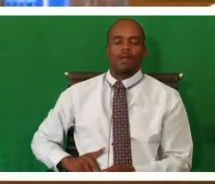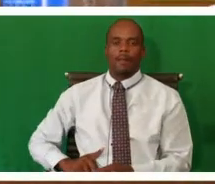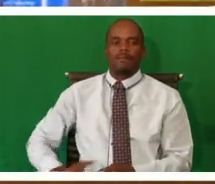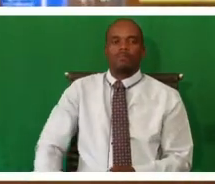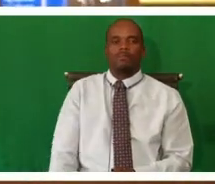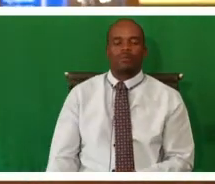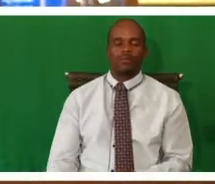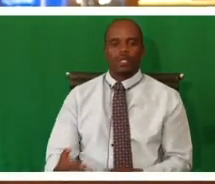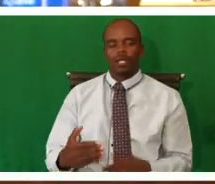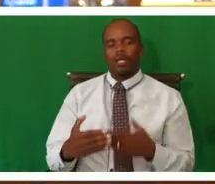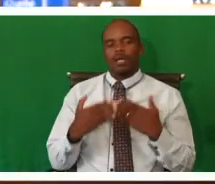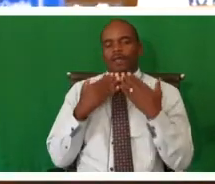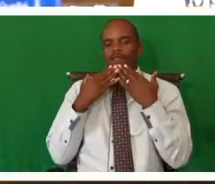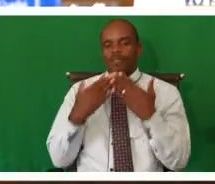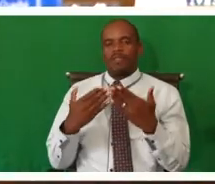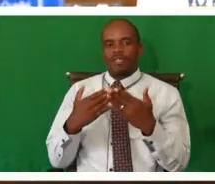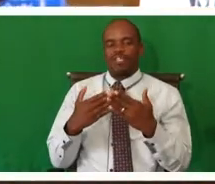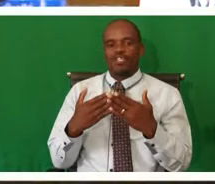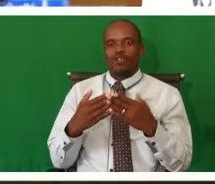Thank you, Honorable Members.